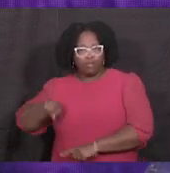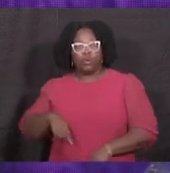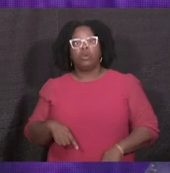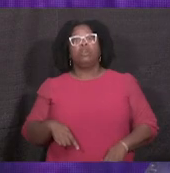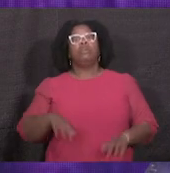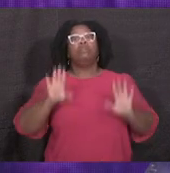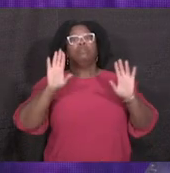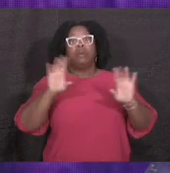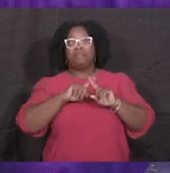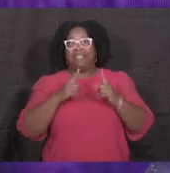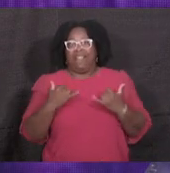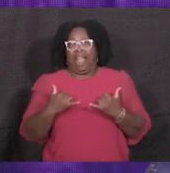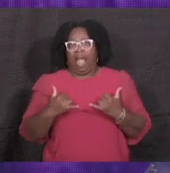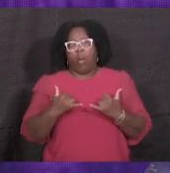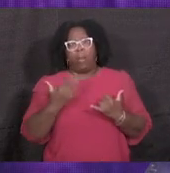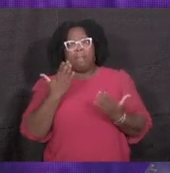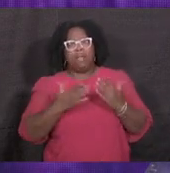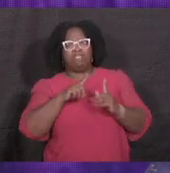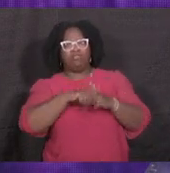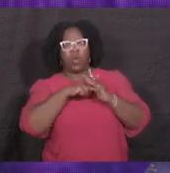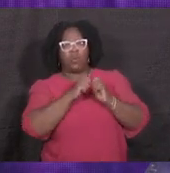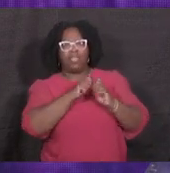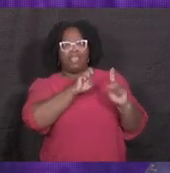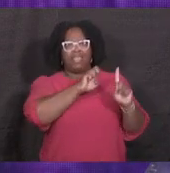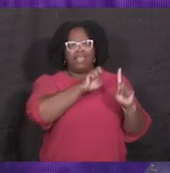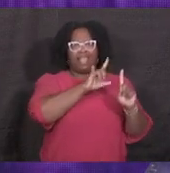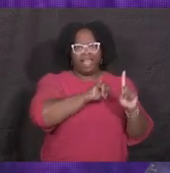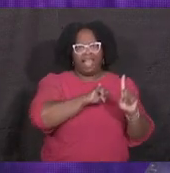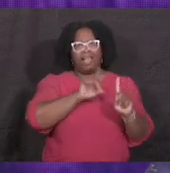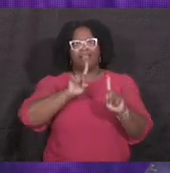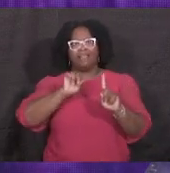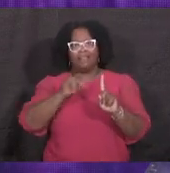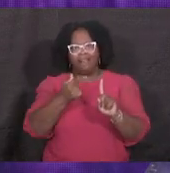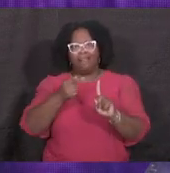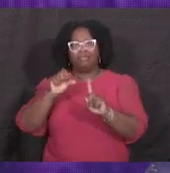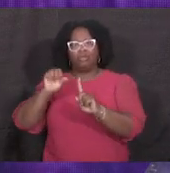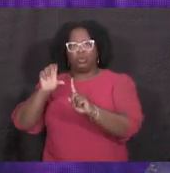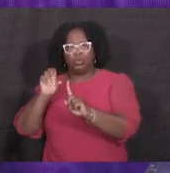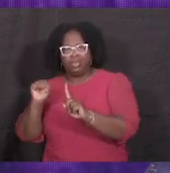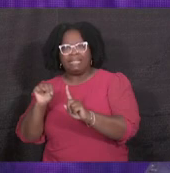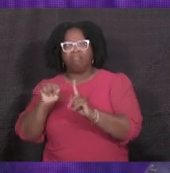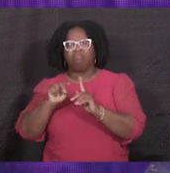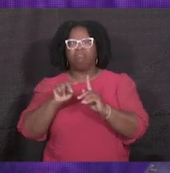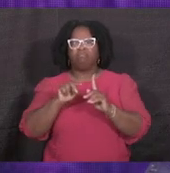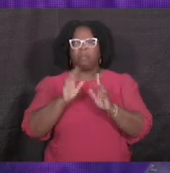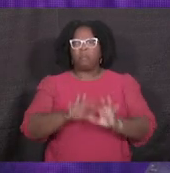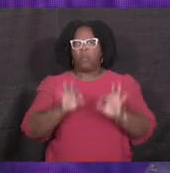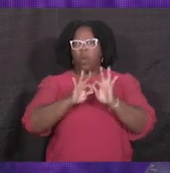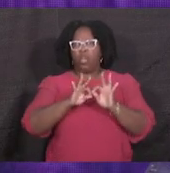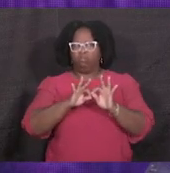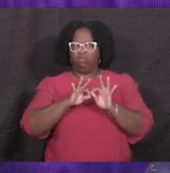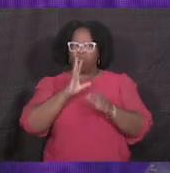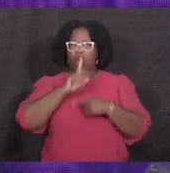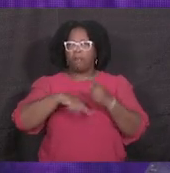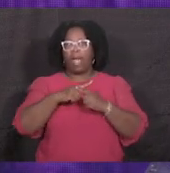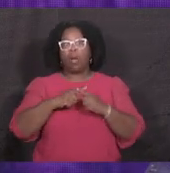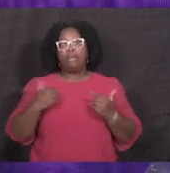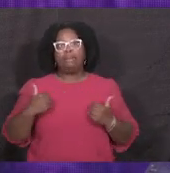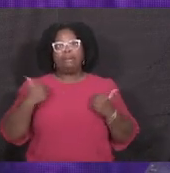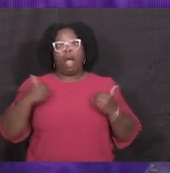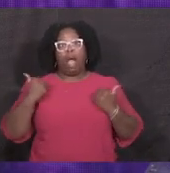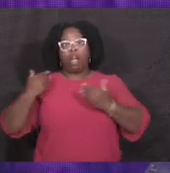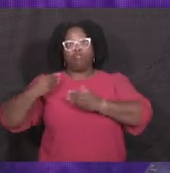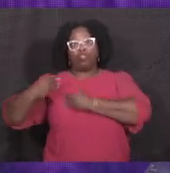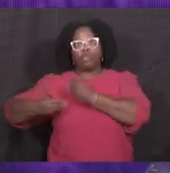about, though, and maybe Eli, we'll start with you, and Doug and Susan, would be great to get your point of view. I think some people might argue that younger generations,